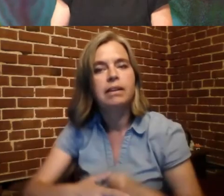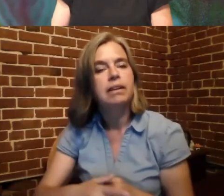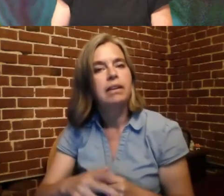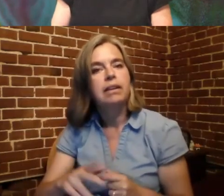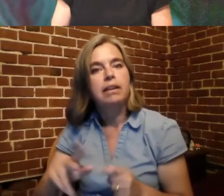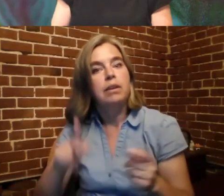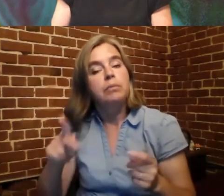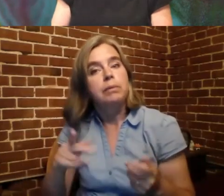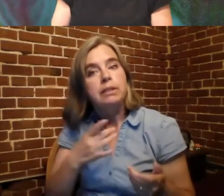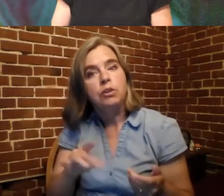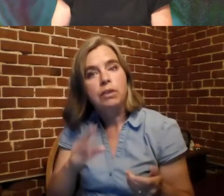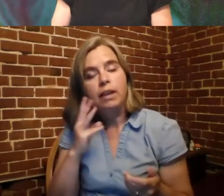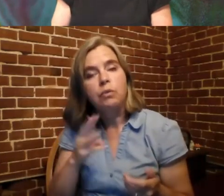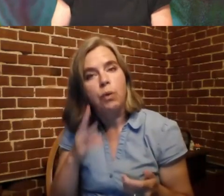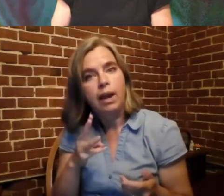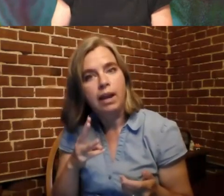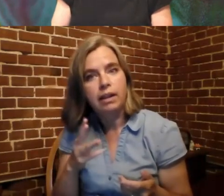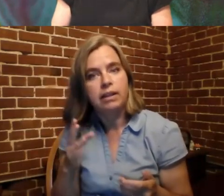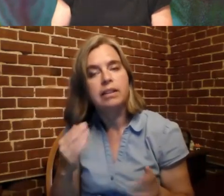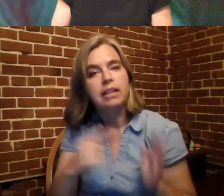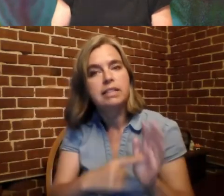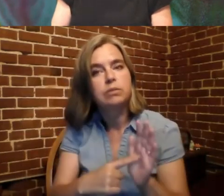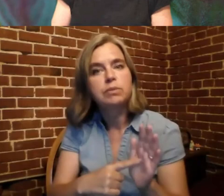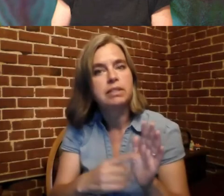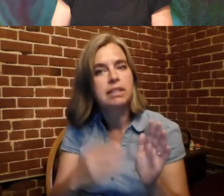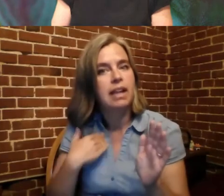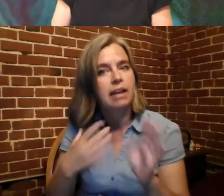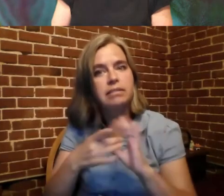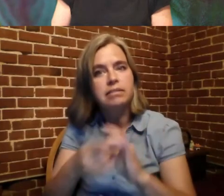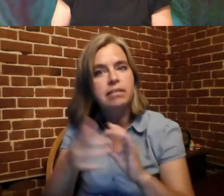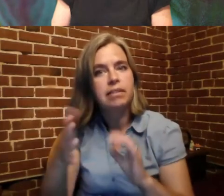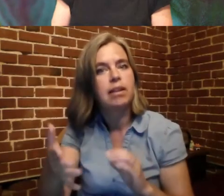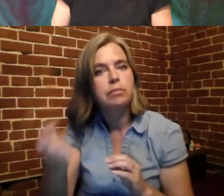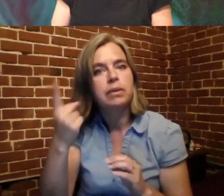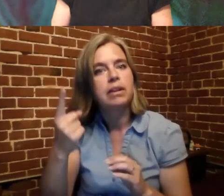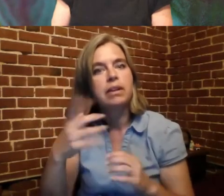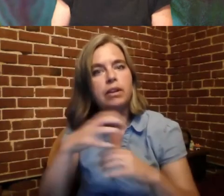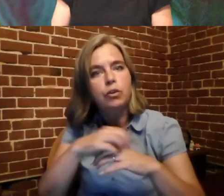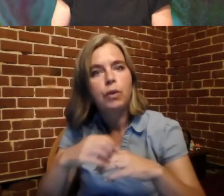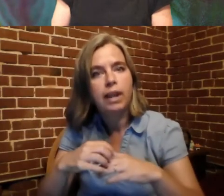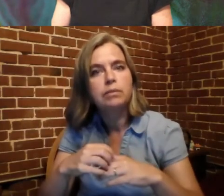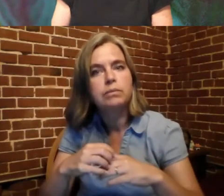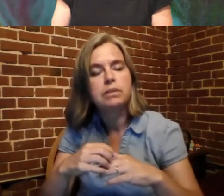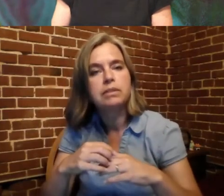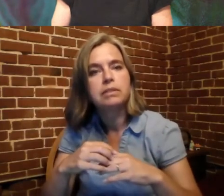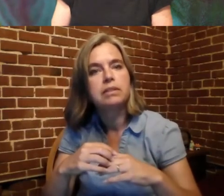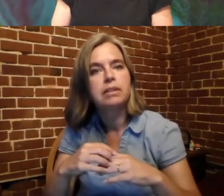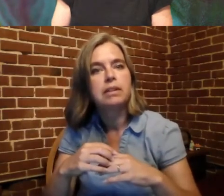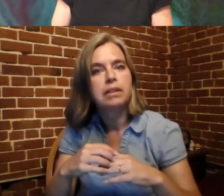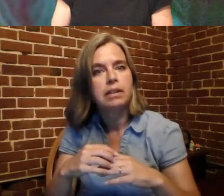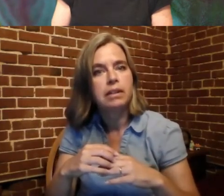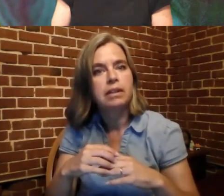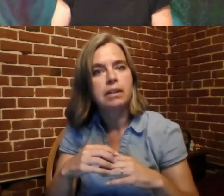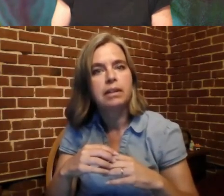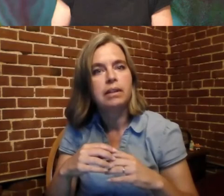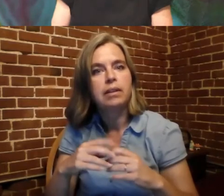the exhibition itself might not have anything for them. But grapes, in fact, have been enjoyed by humans or, you know, hominids